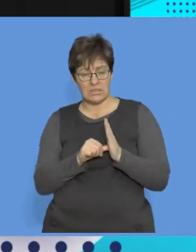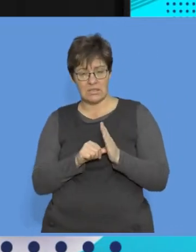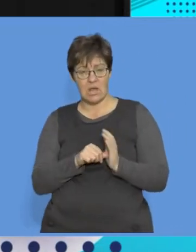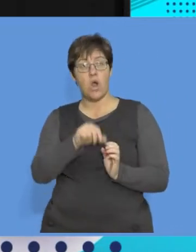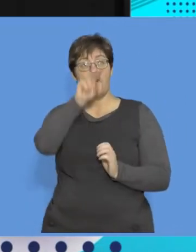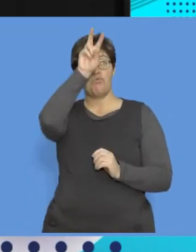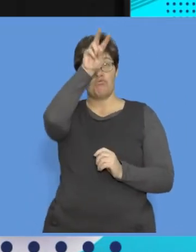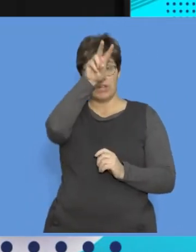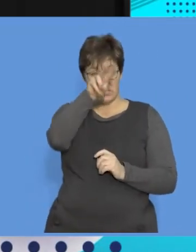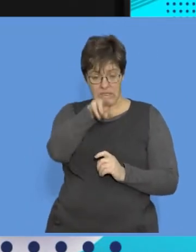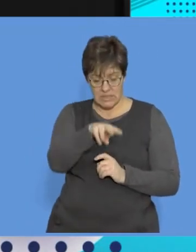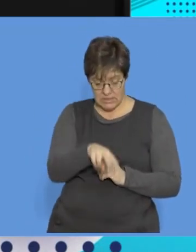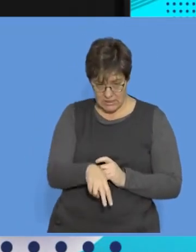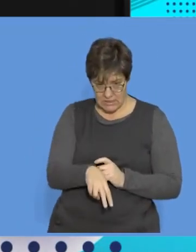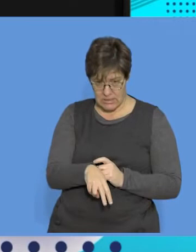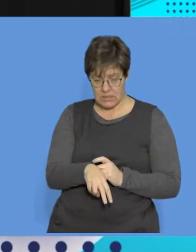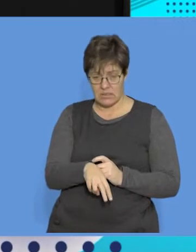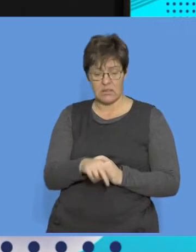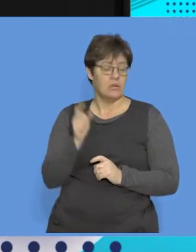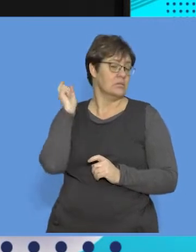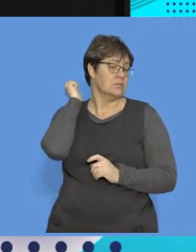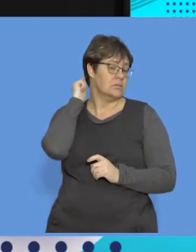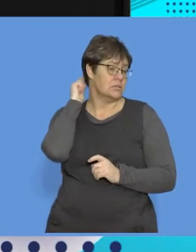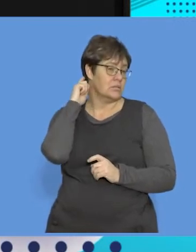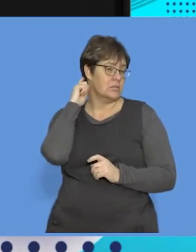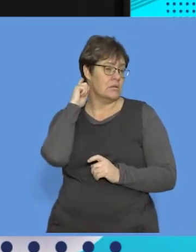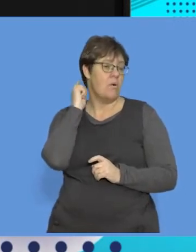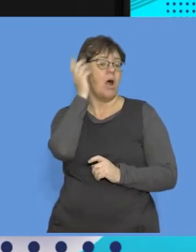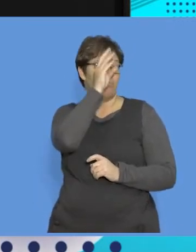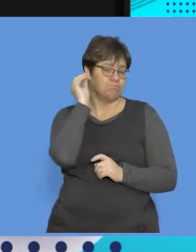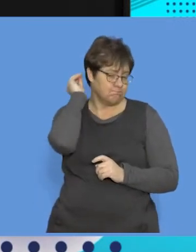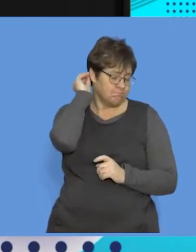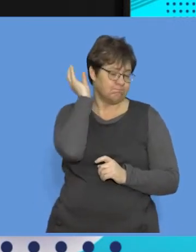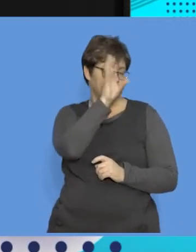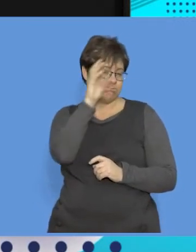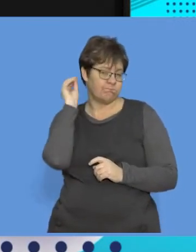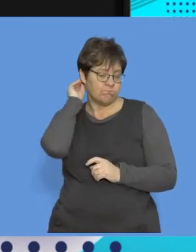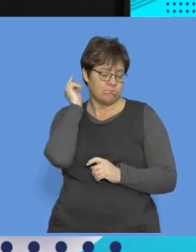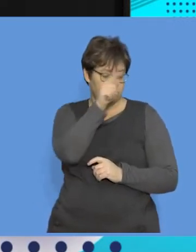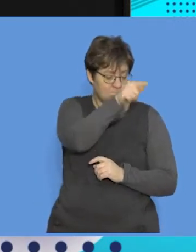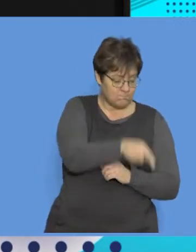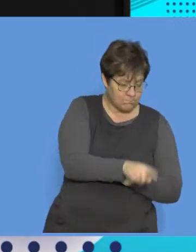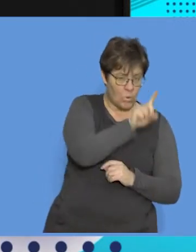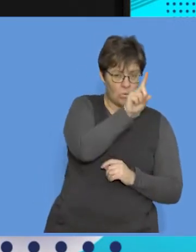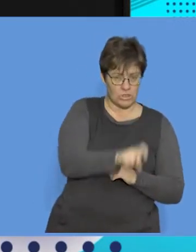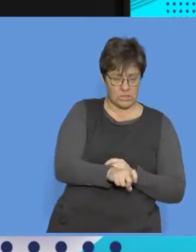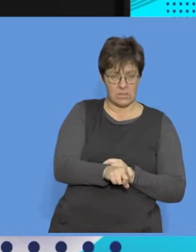the questions, let your subconscious take note of what's there, and then in your reading time you can do that,